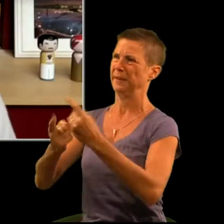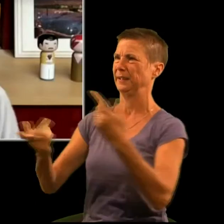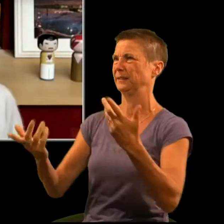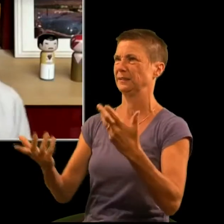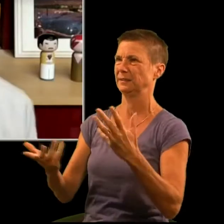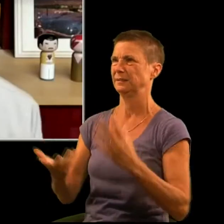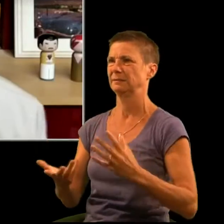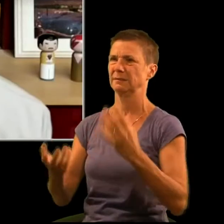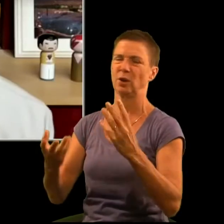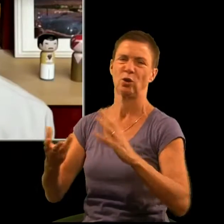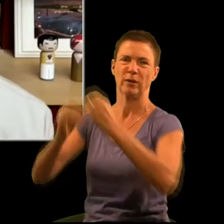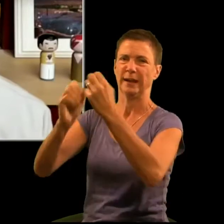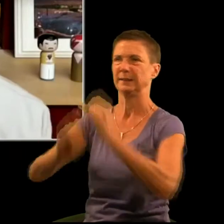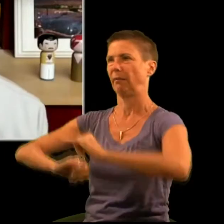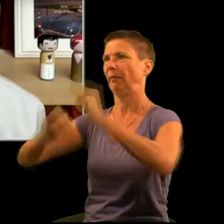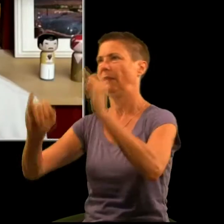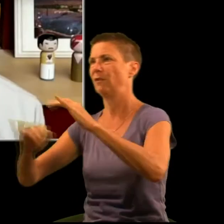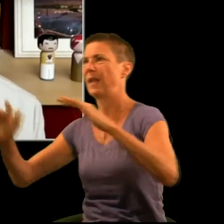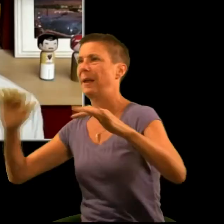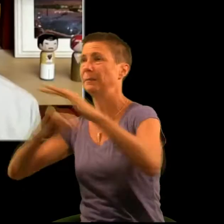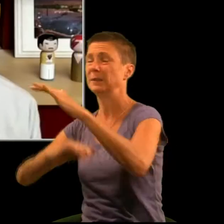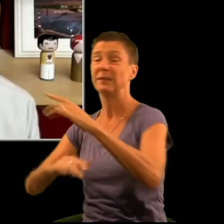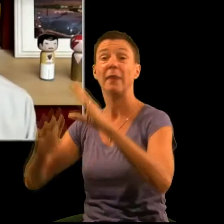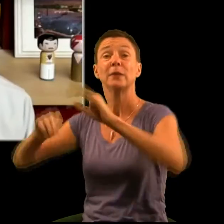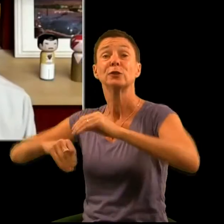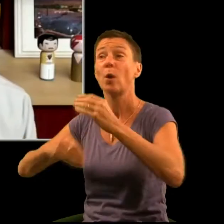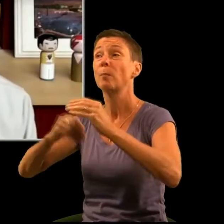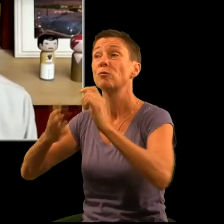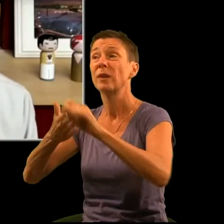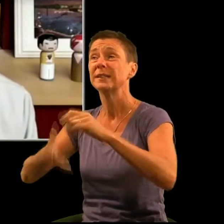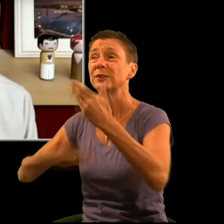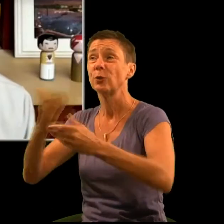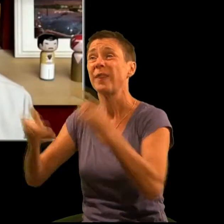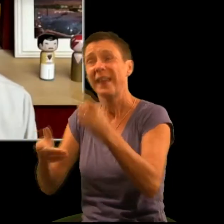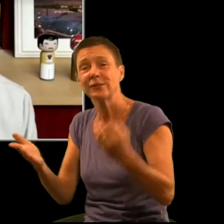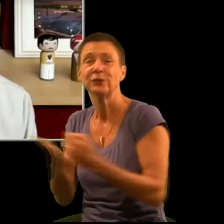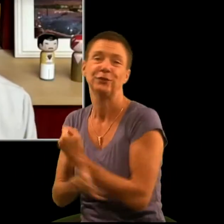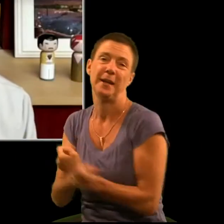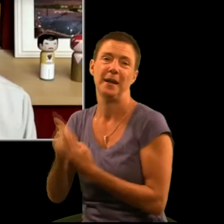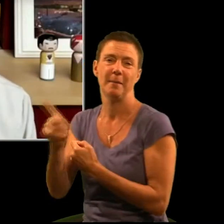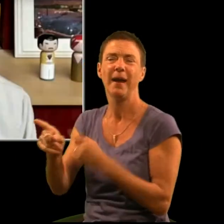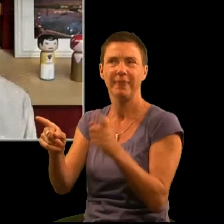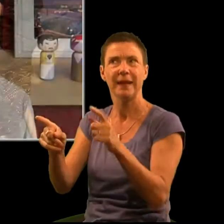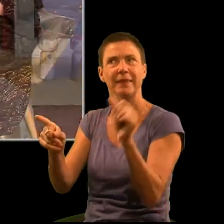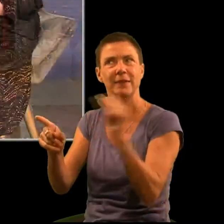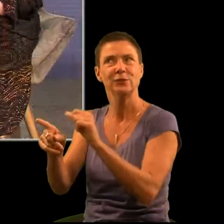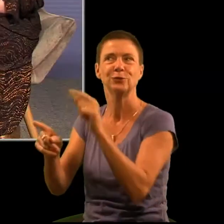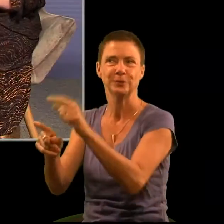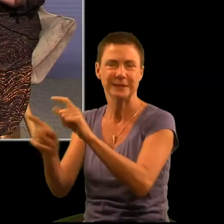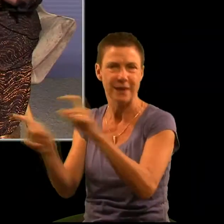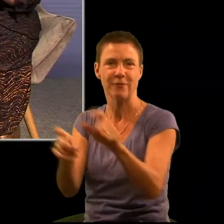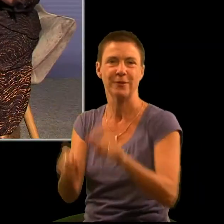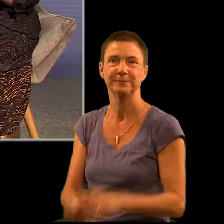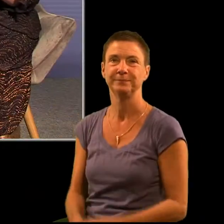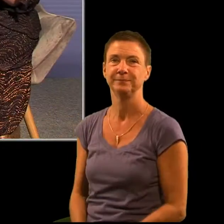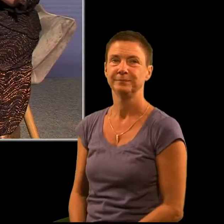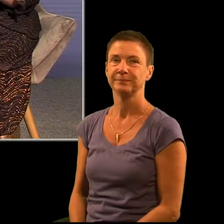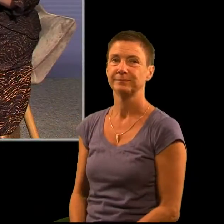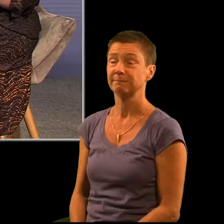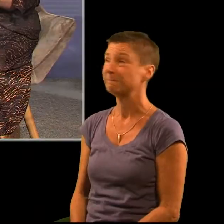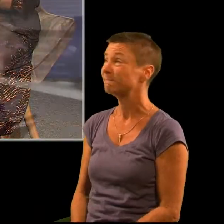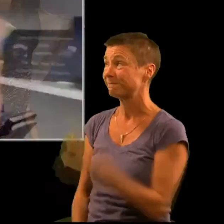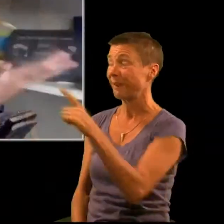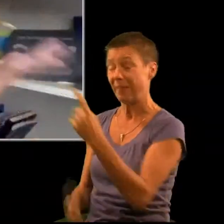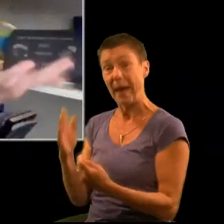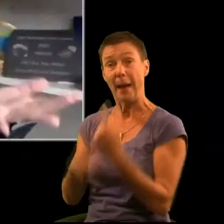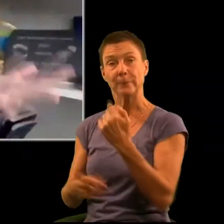or whatever they need to do, and they stop writing stories, which is a bit of a tragedy. I think I definitely fell victim to that. I